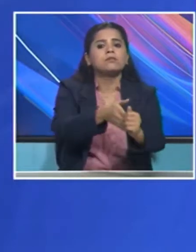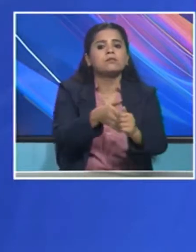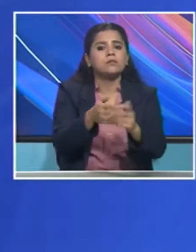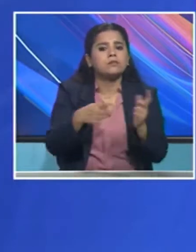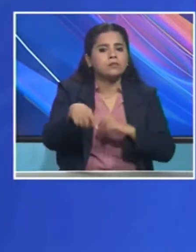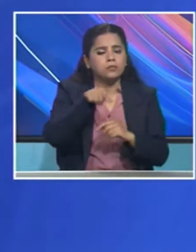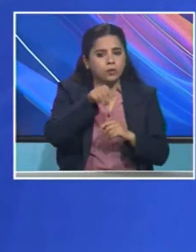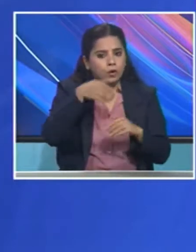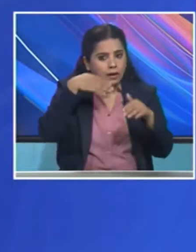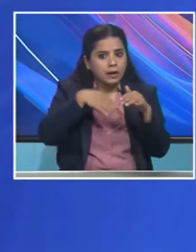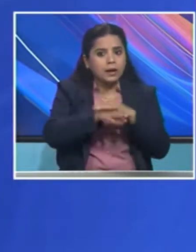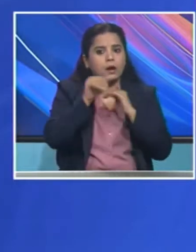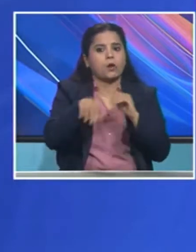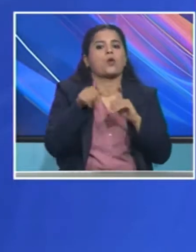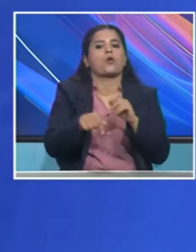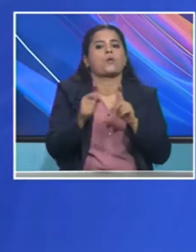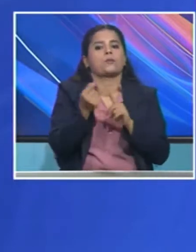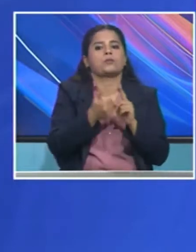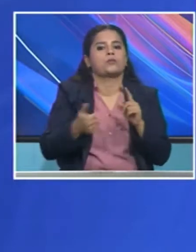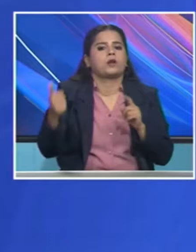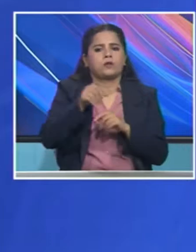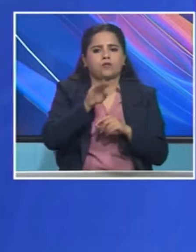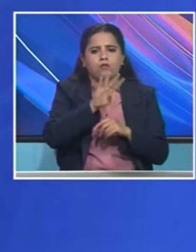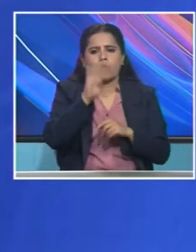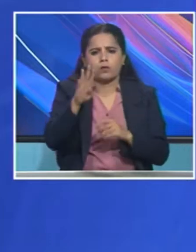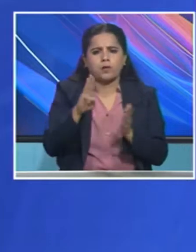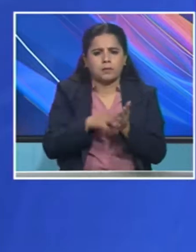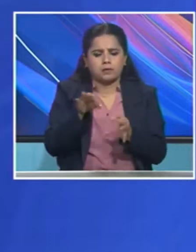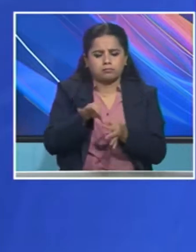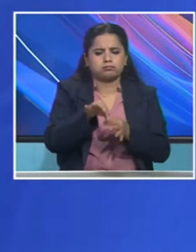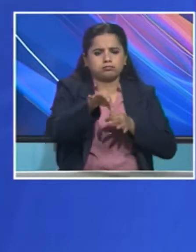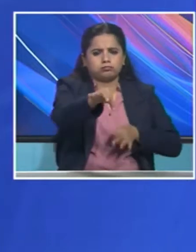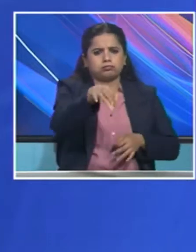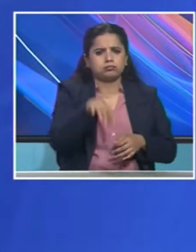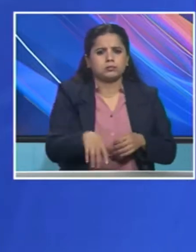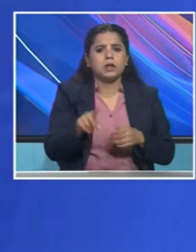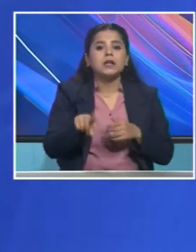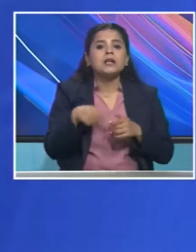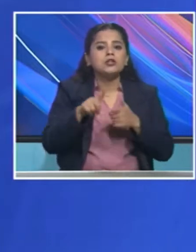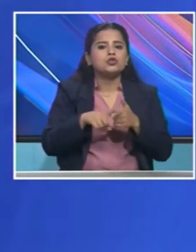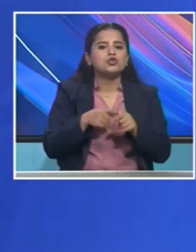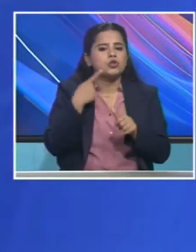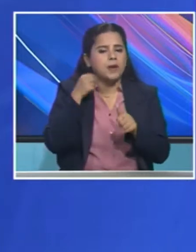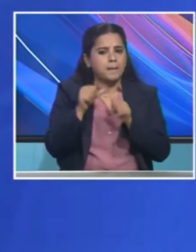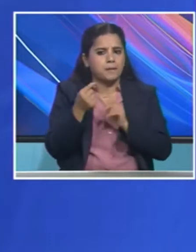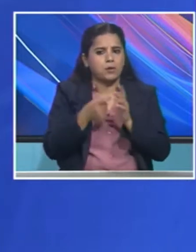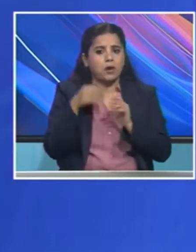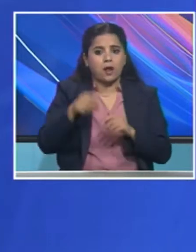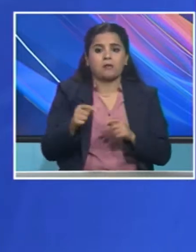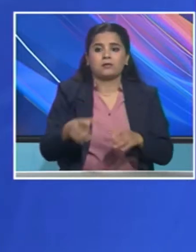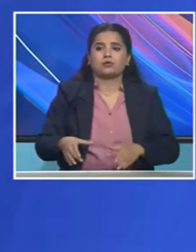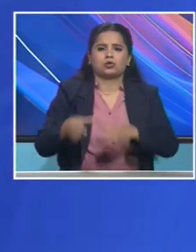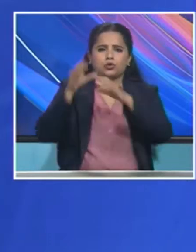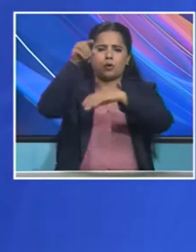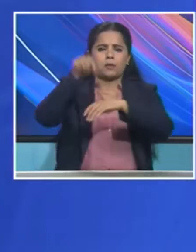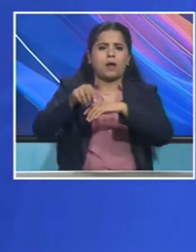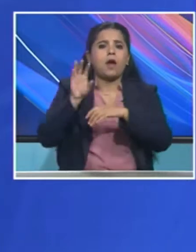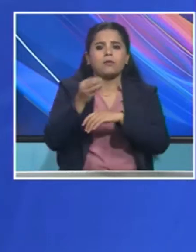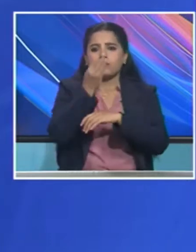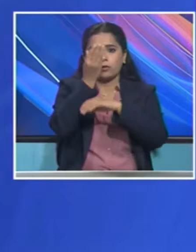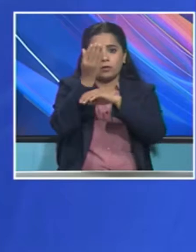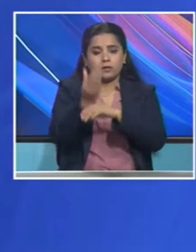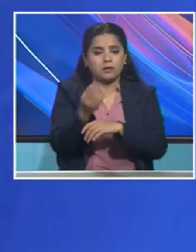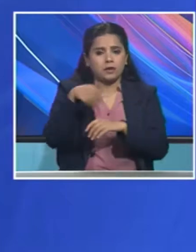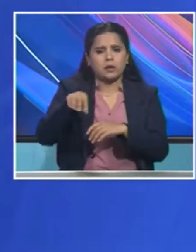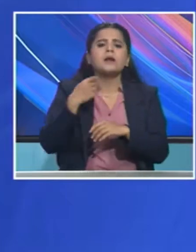and in the center is the 44-meter tall Jaipur column topped by the Star of India, and this huge